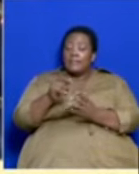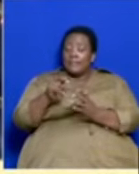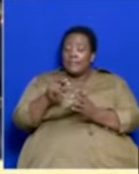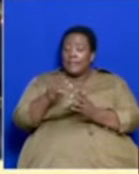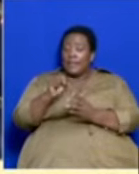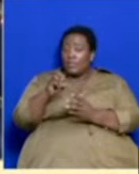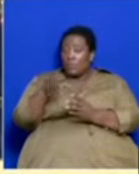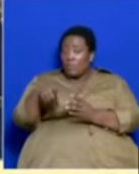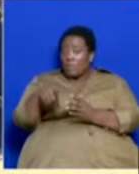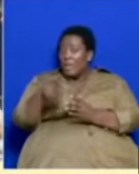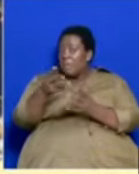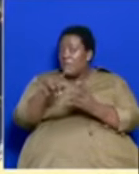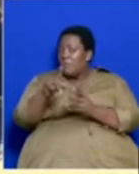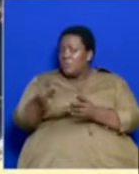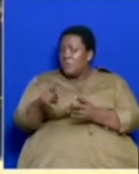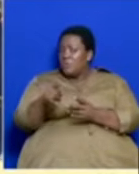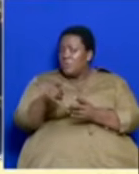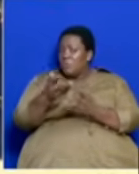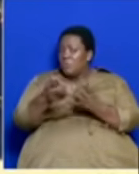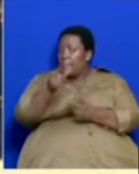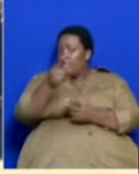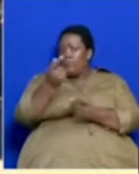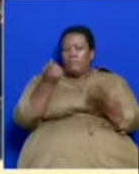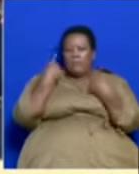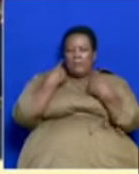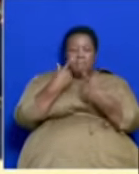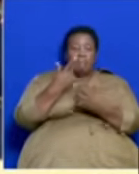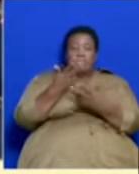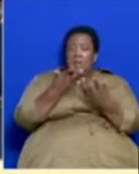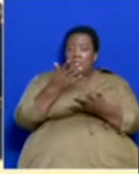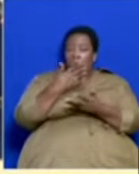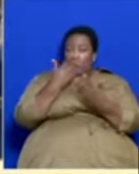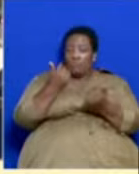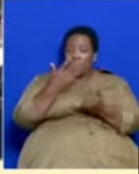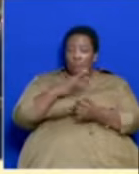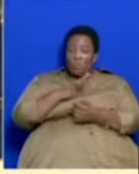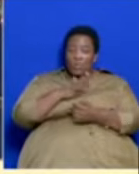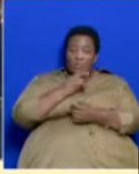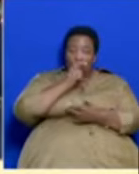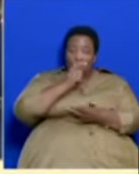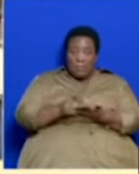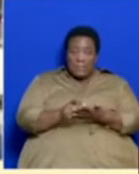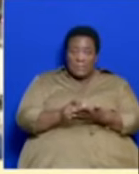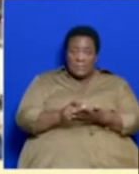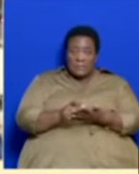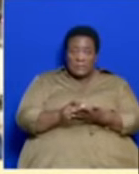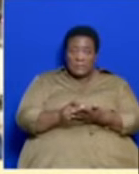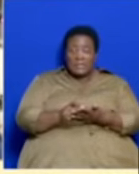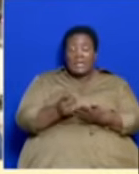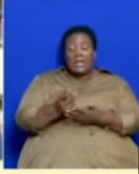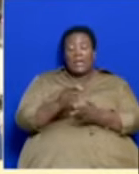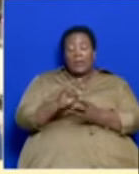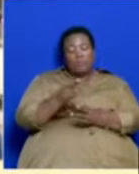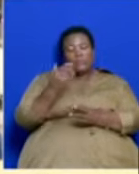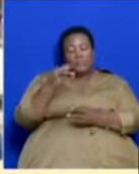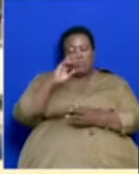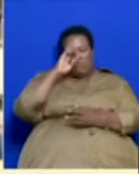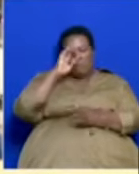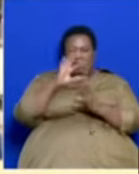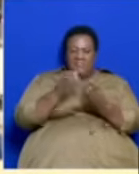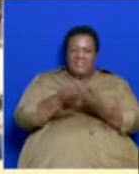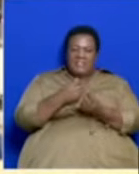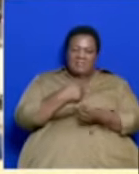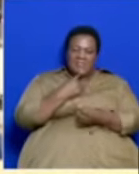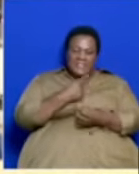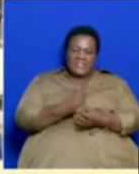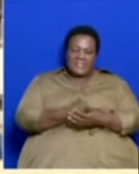procedure. So do you want to comment on all this? I'm sure you still remember everything I said, and you remember what my